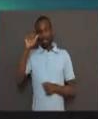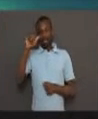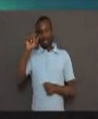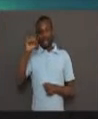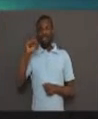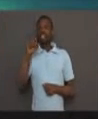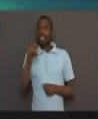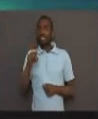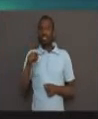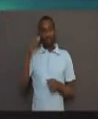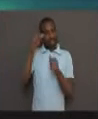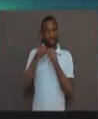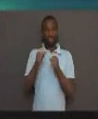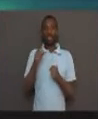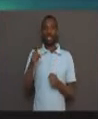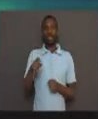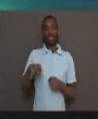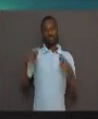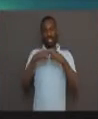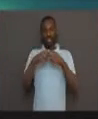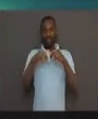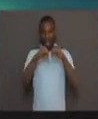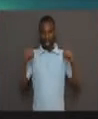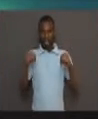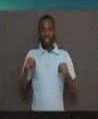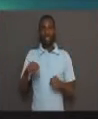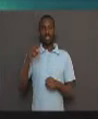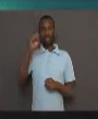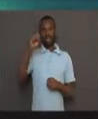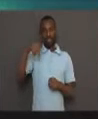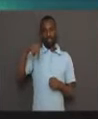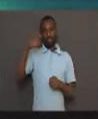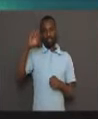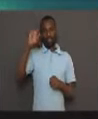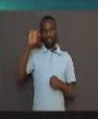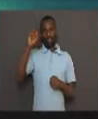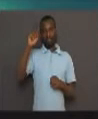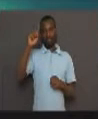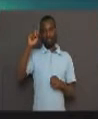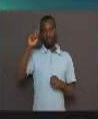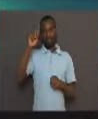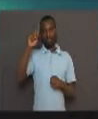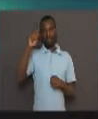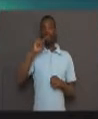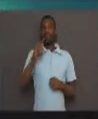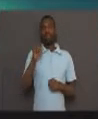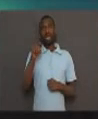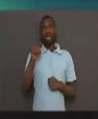the electromagnetic spectrum. They are high